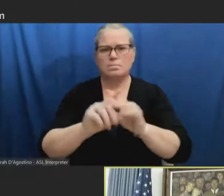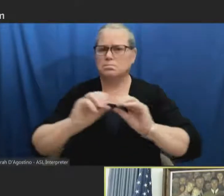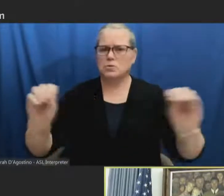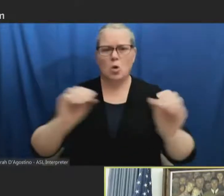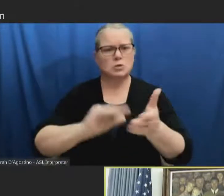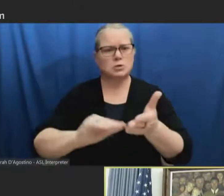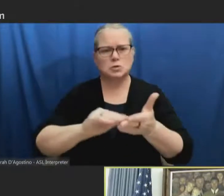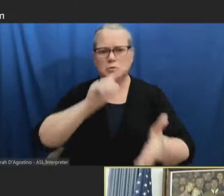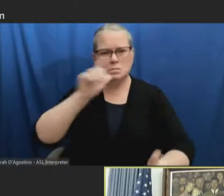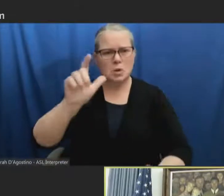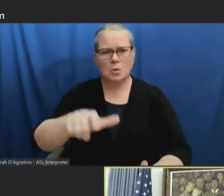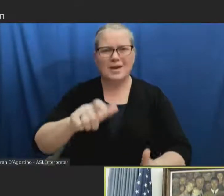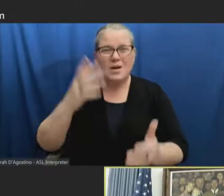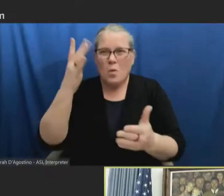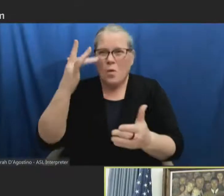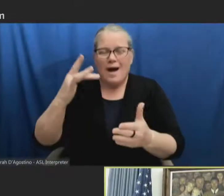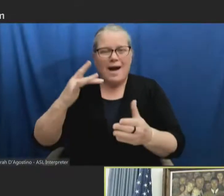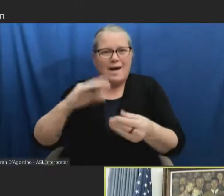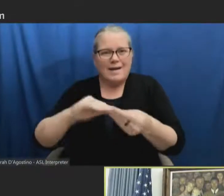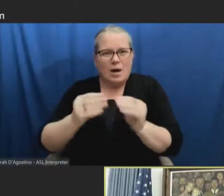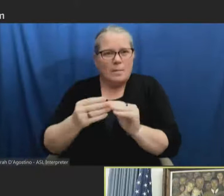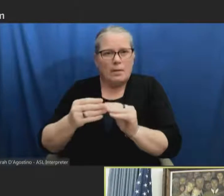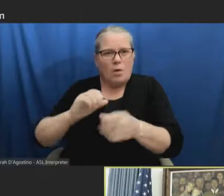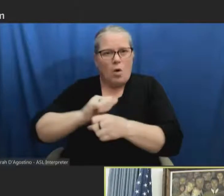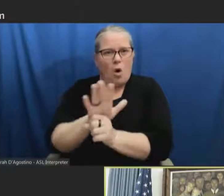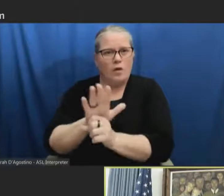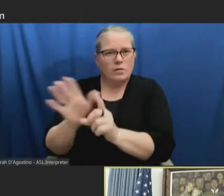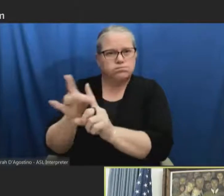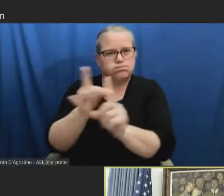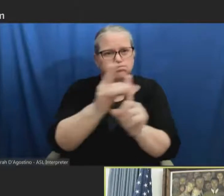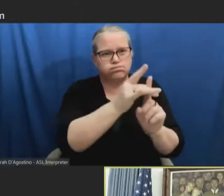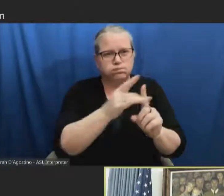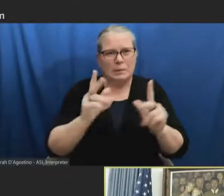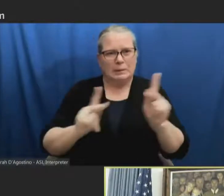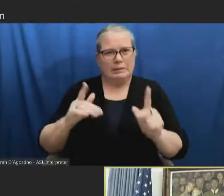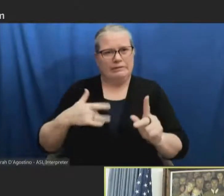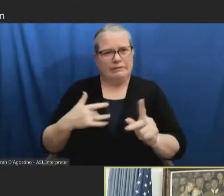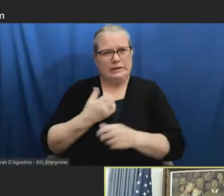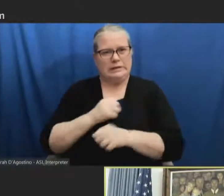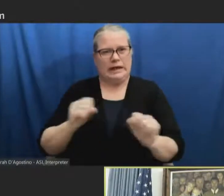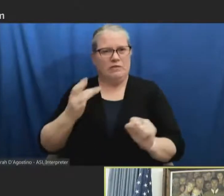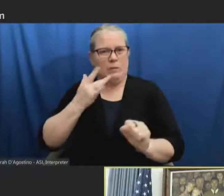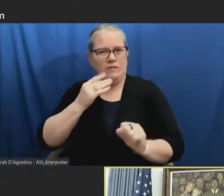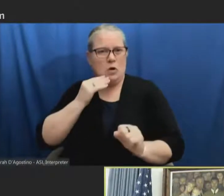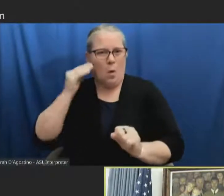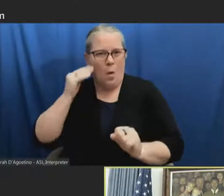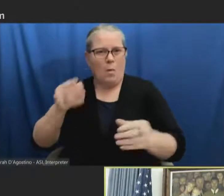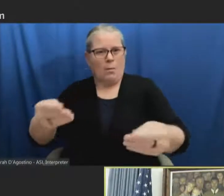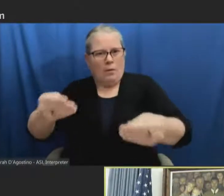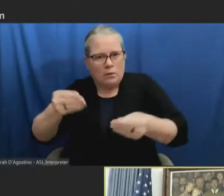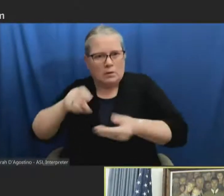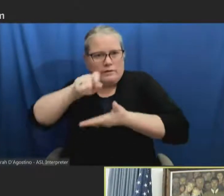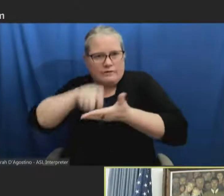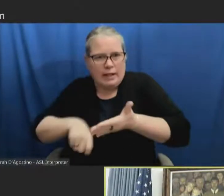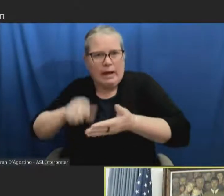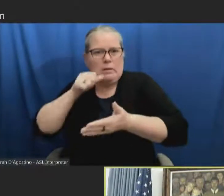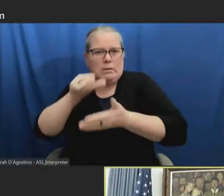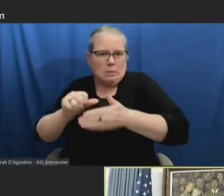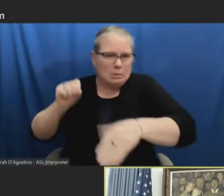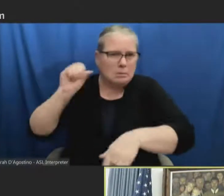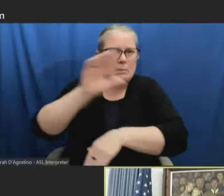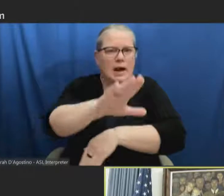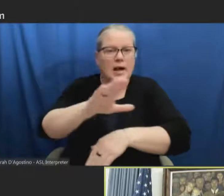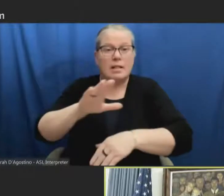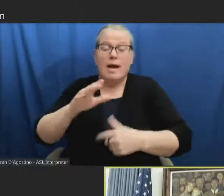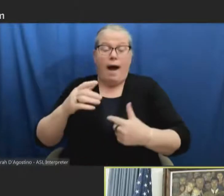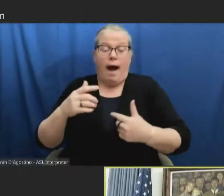while we still have this high infection rate. But I've talked to the legislative leadership about it. Obviously, what I do only goes till February 15th,